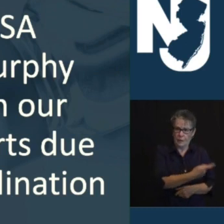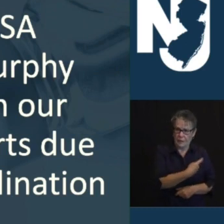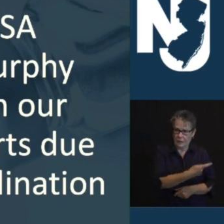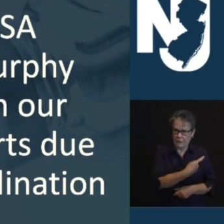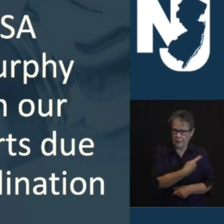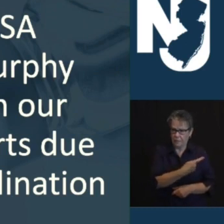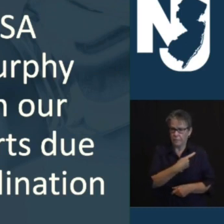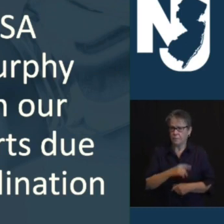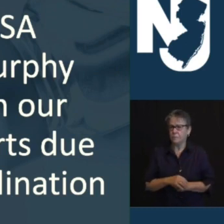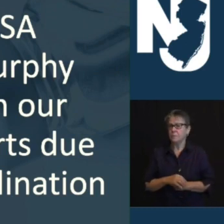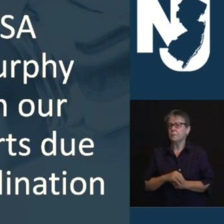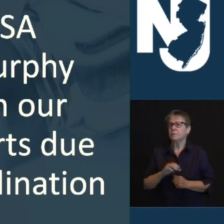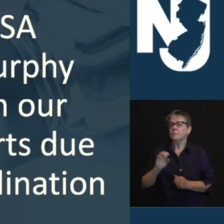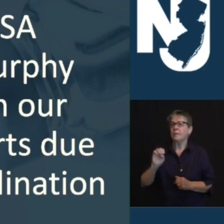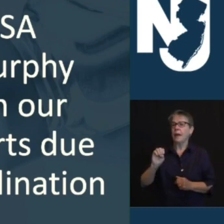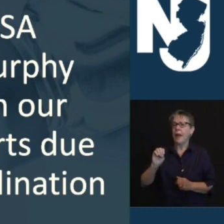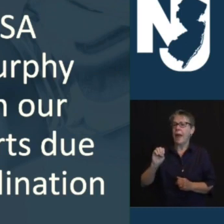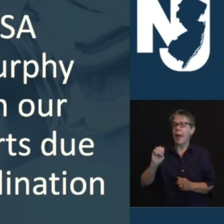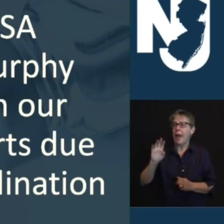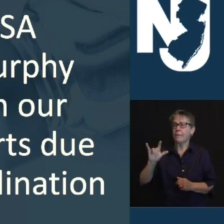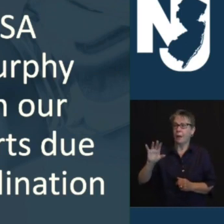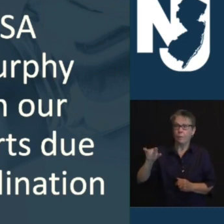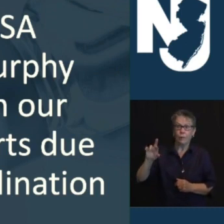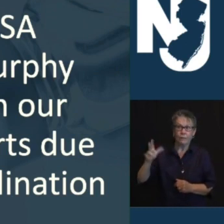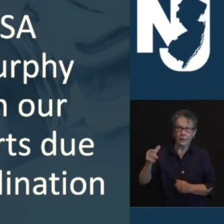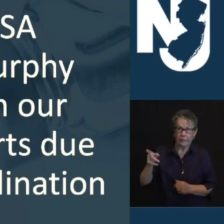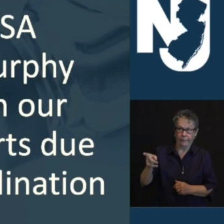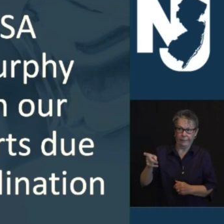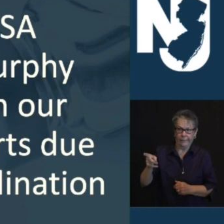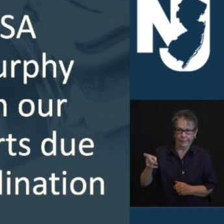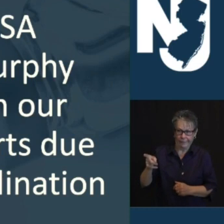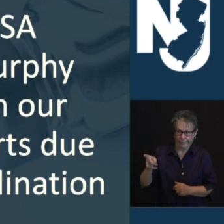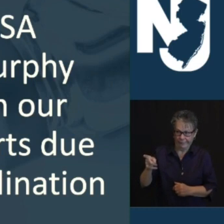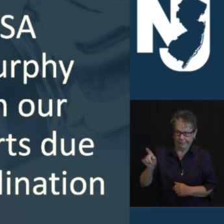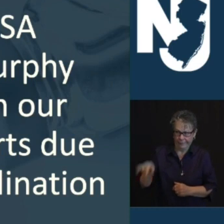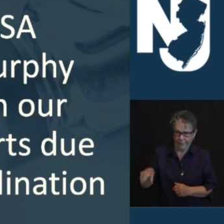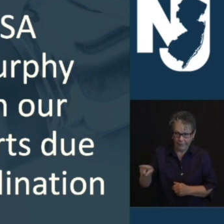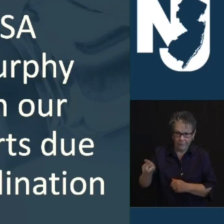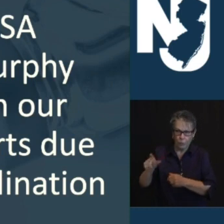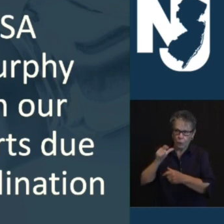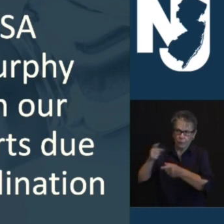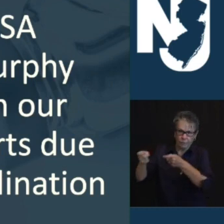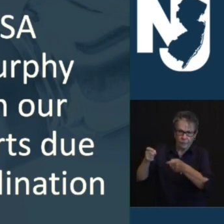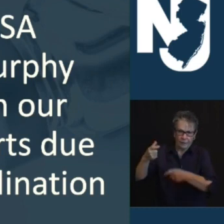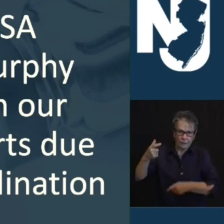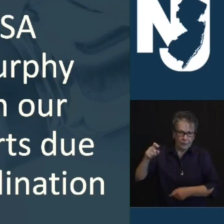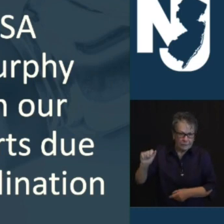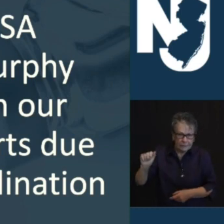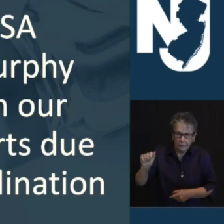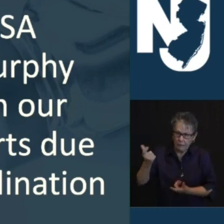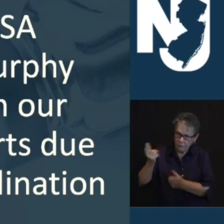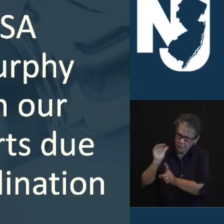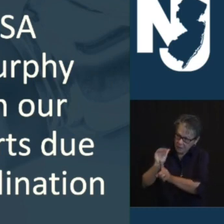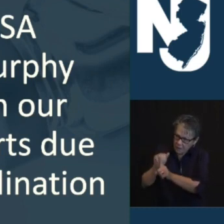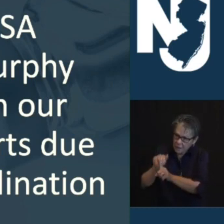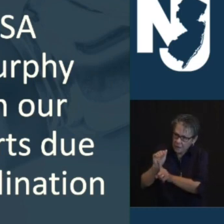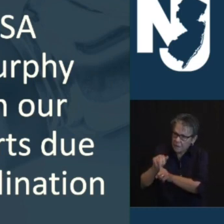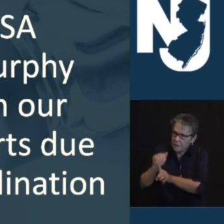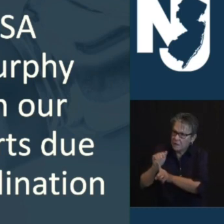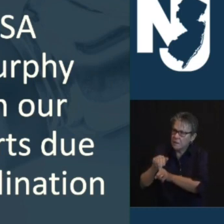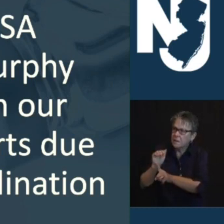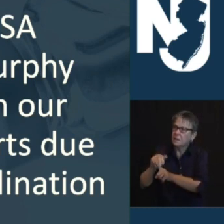relation, by the way, in case you were wondering, Administrator of the General Services Administration in Washington, imploring her to